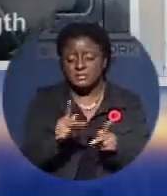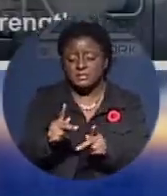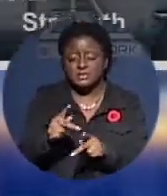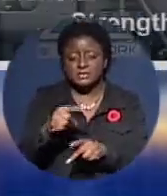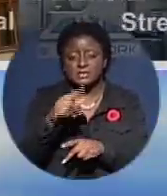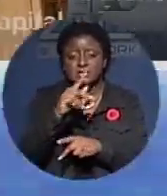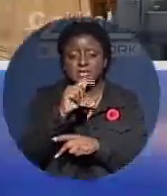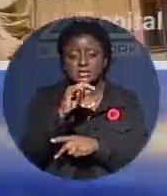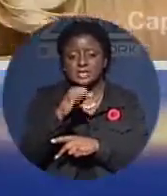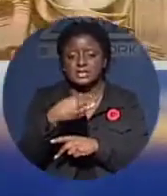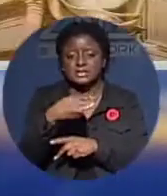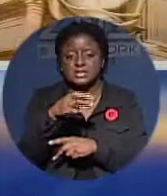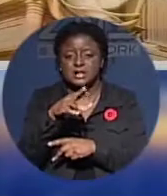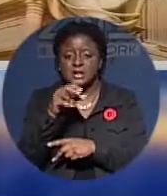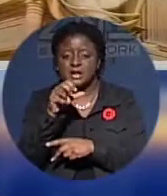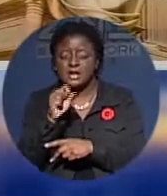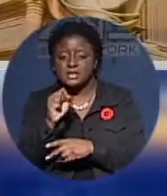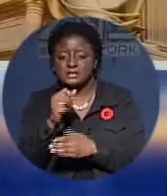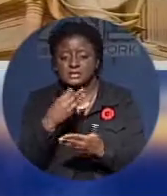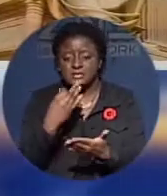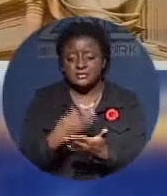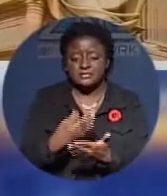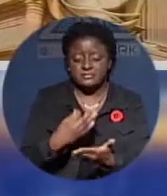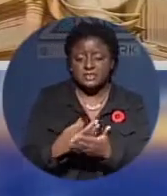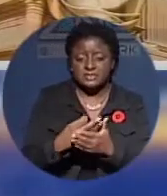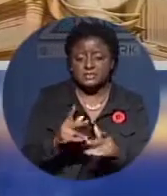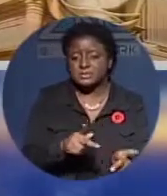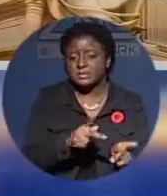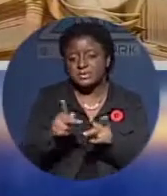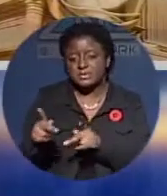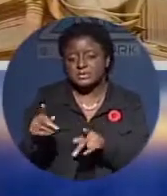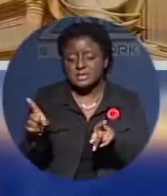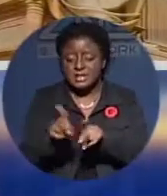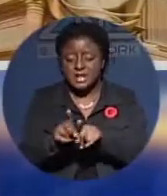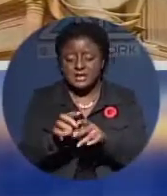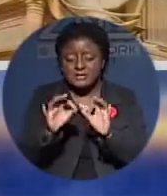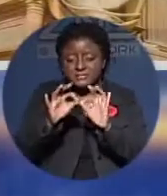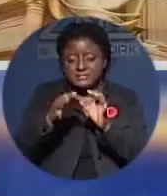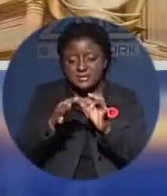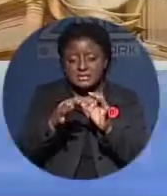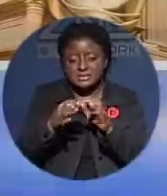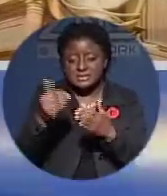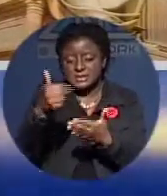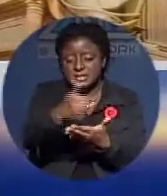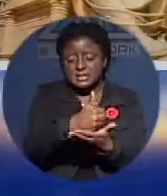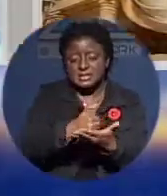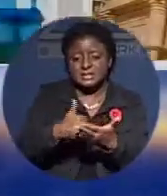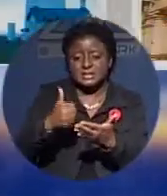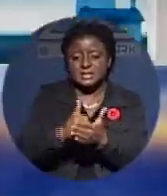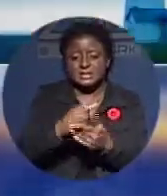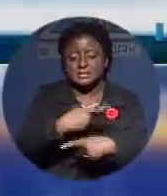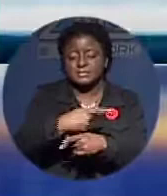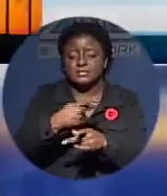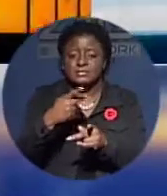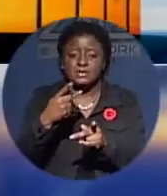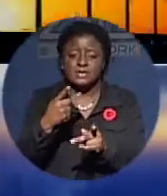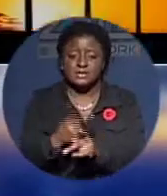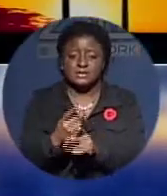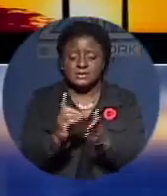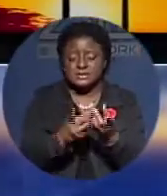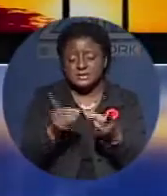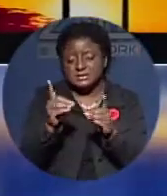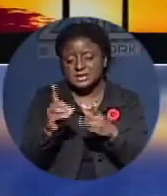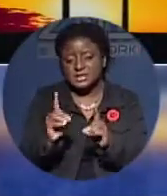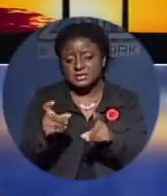TIGRS 6 fund was being composed like a fixed income product based on a basket of top blue-chip international stocks and designed to give